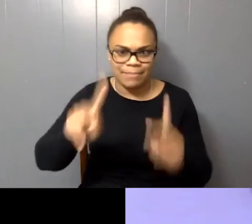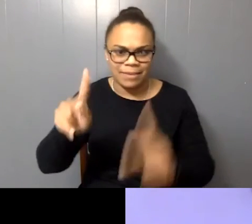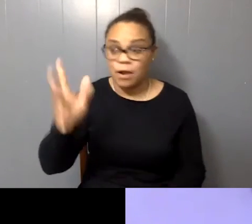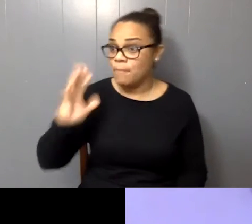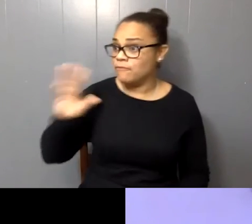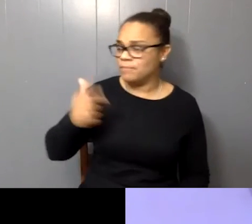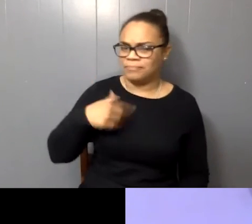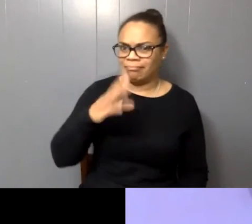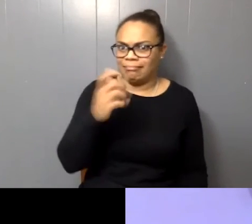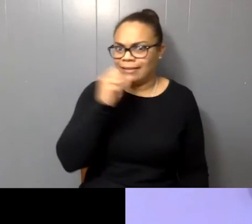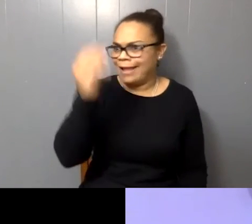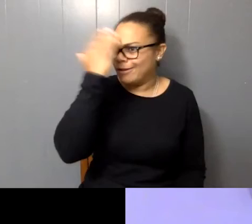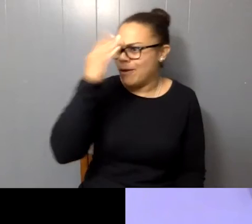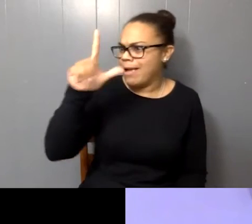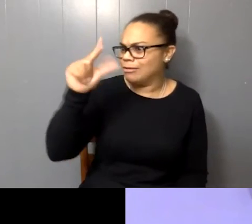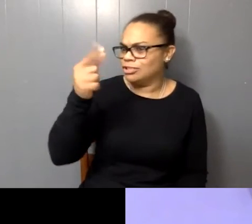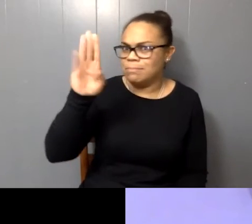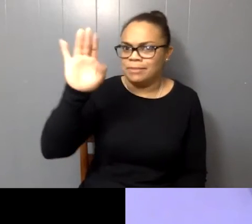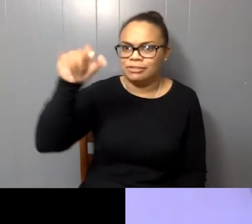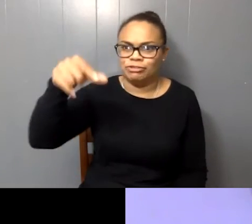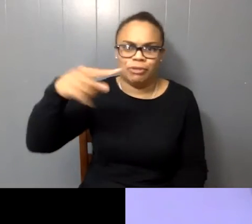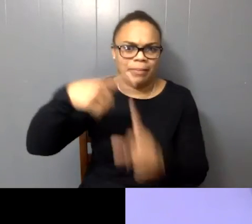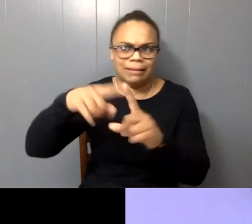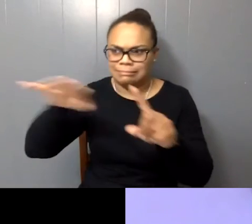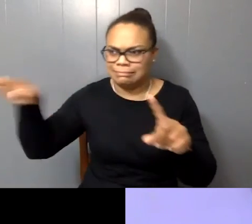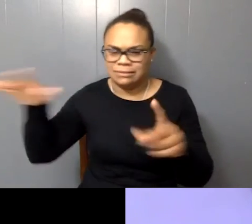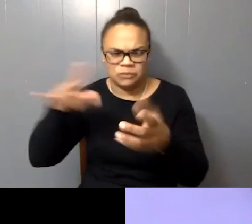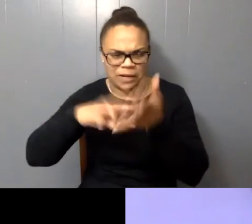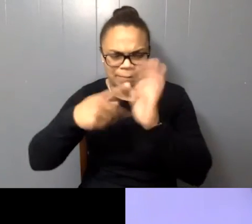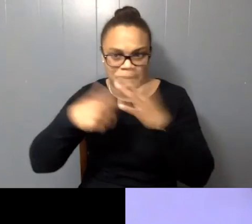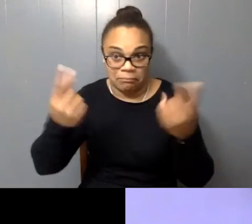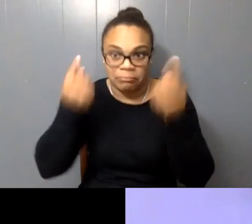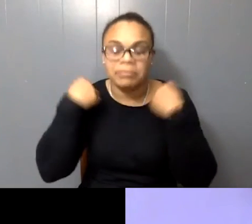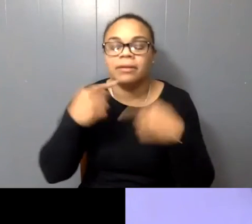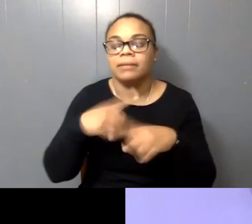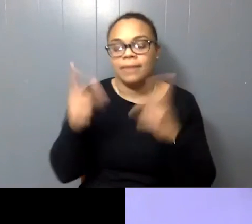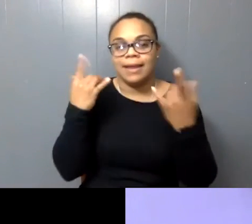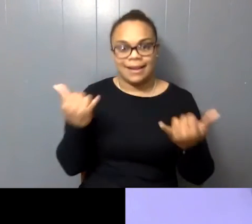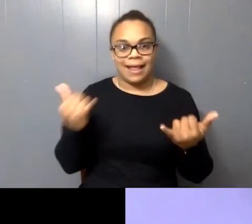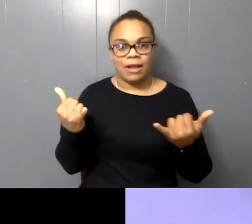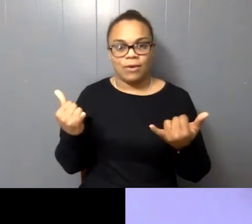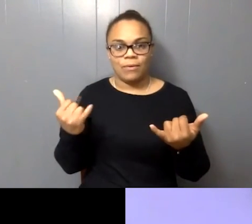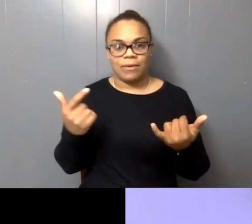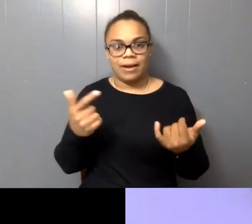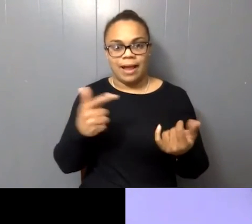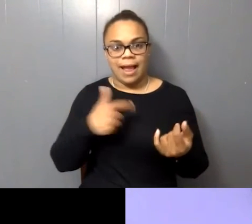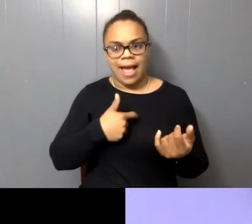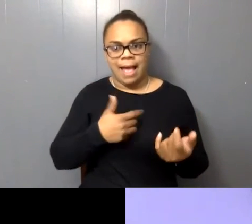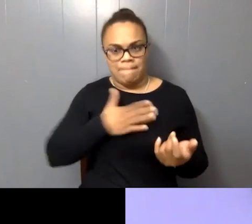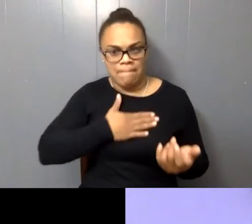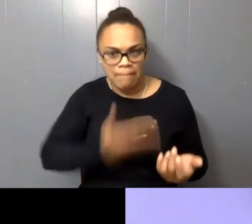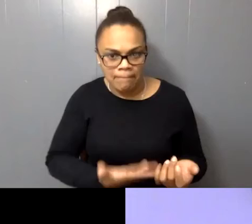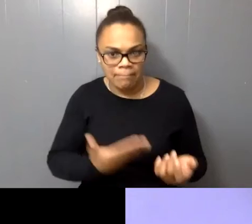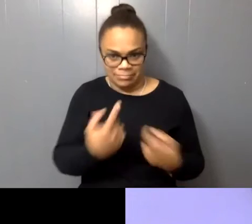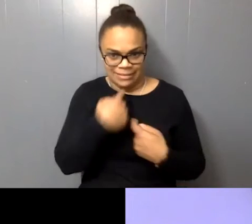of what LGBTQ plus meant. So again, even though now I'm presenting this to you, I'm still learning things about